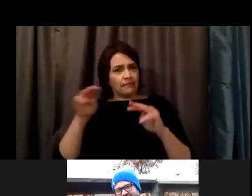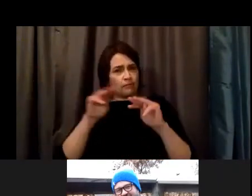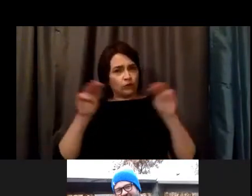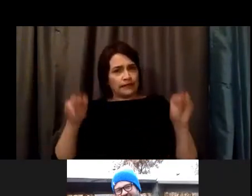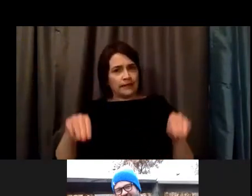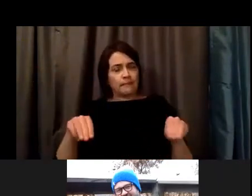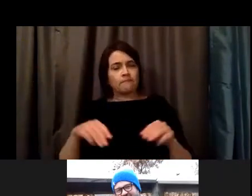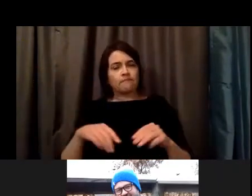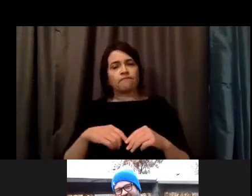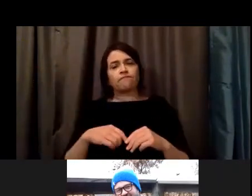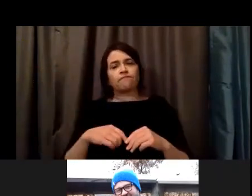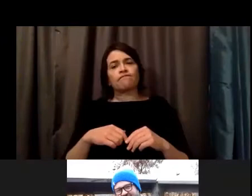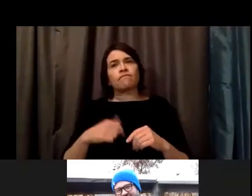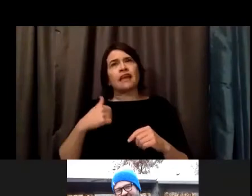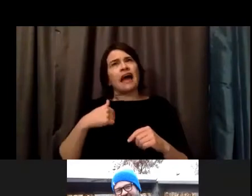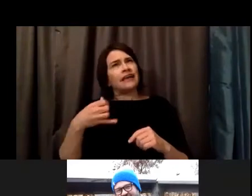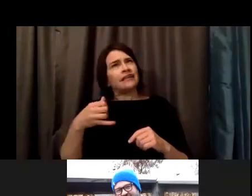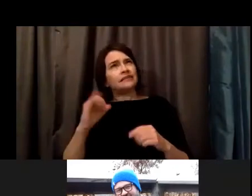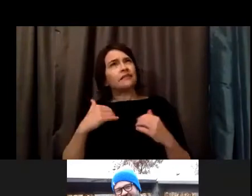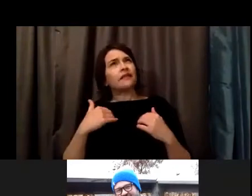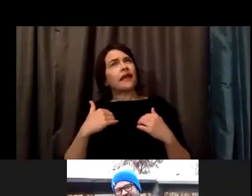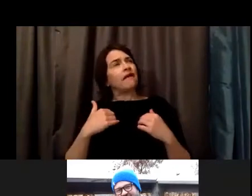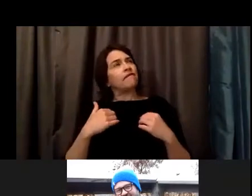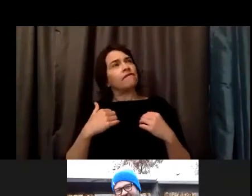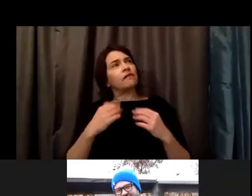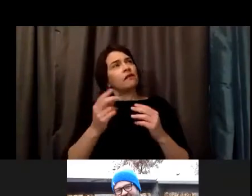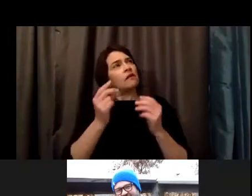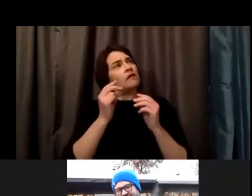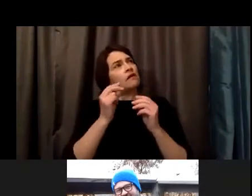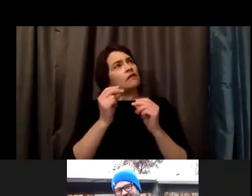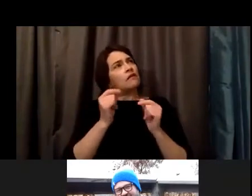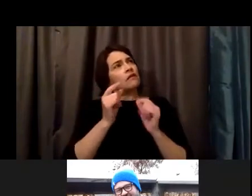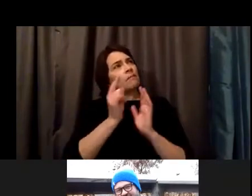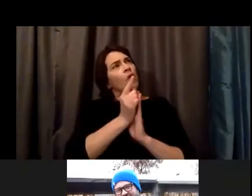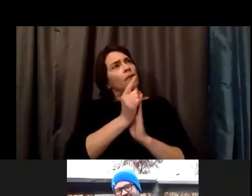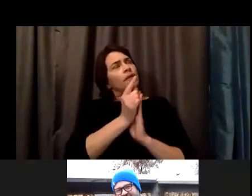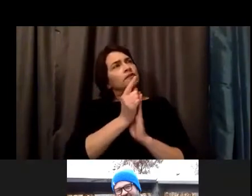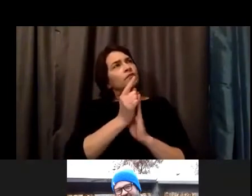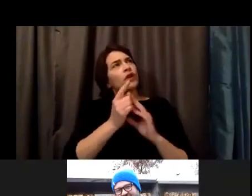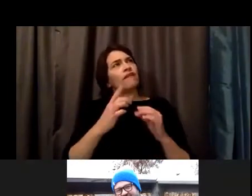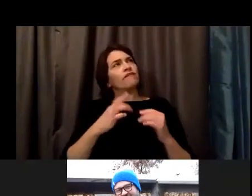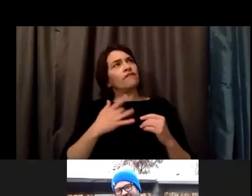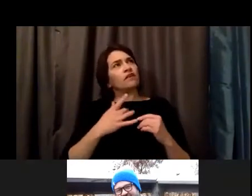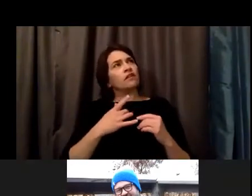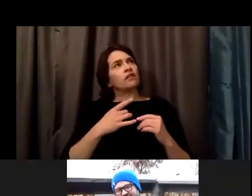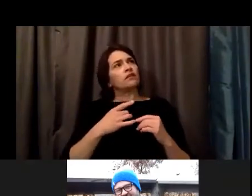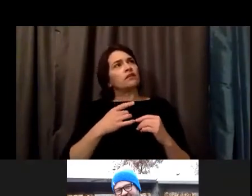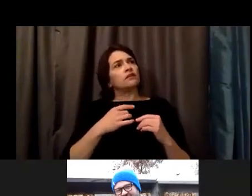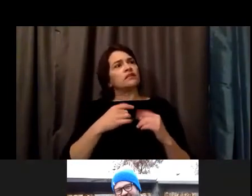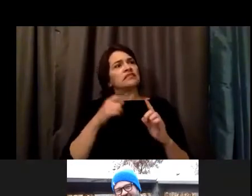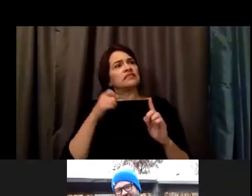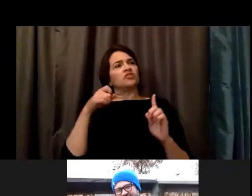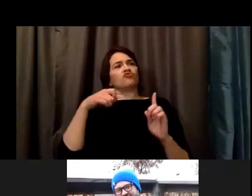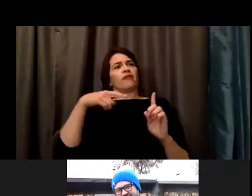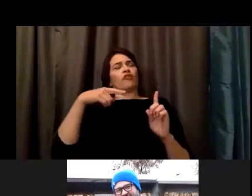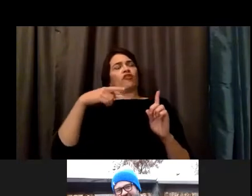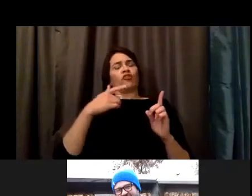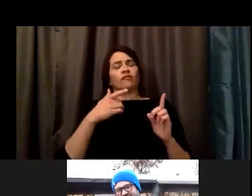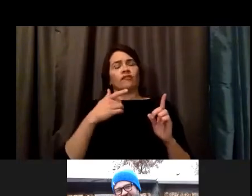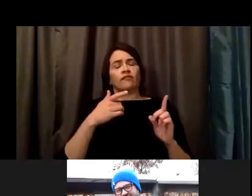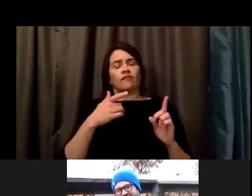where something triggers, and then you have a moment of reality checks again.